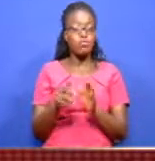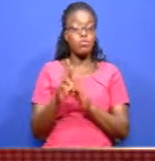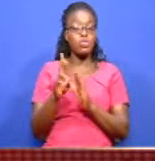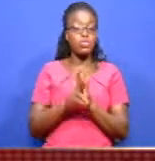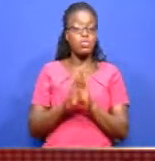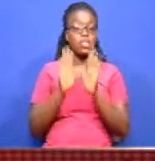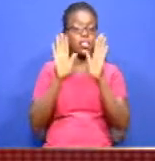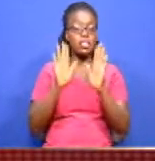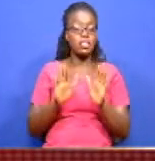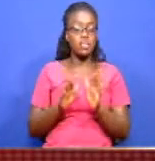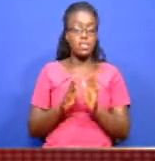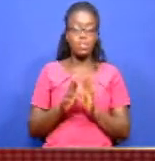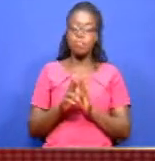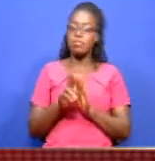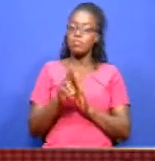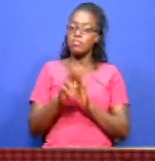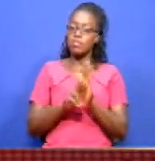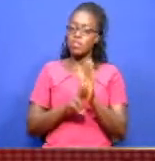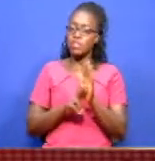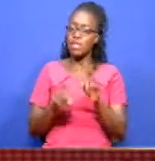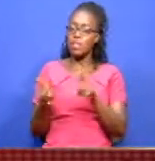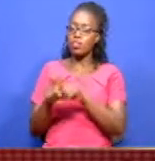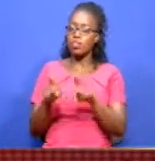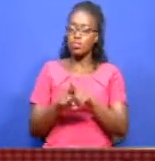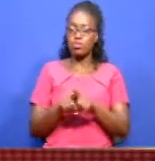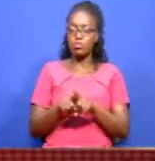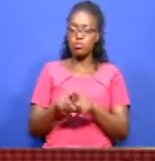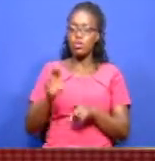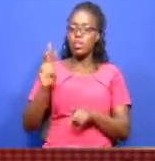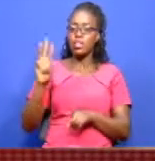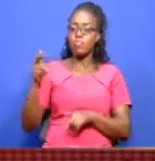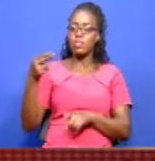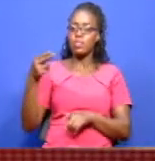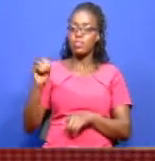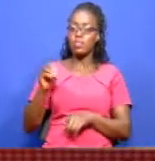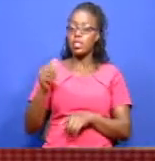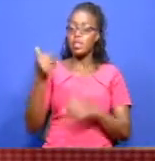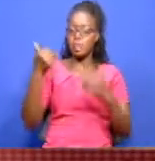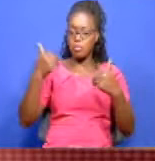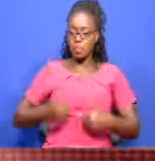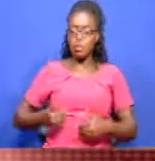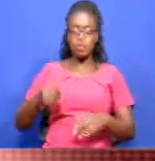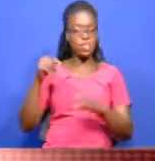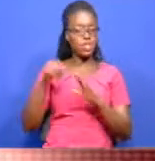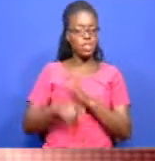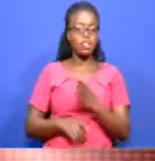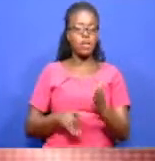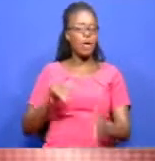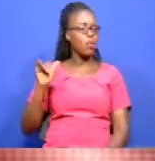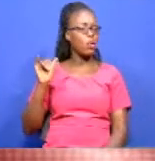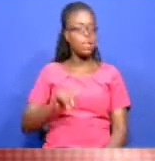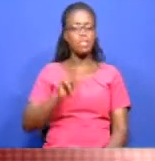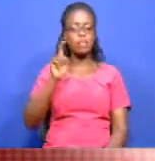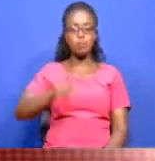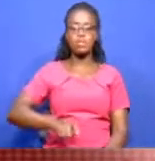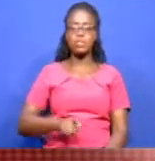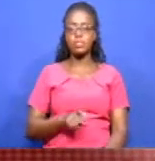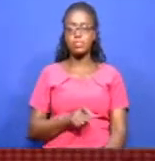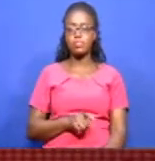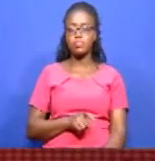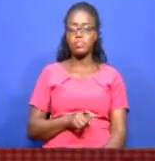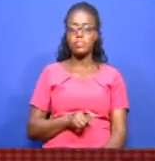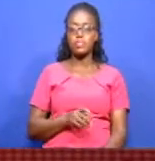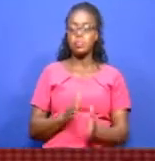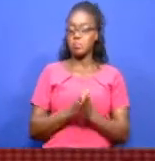necessary guidelines according to the World Health Organization, anybody who comes in is placed in quarantine for a period